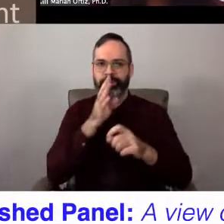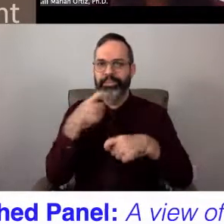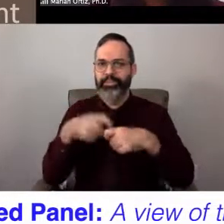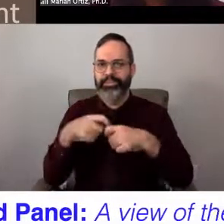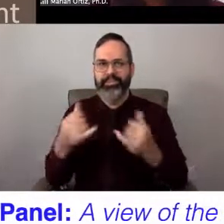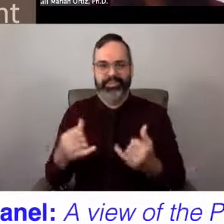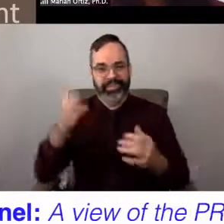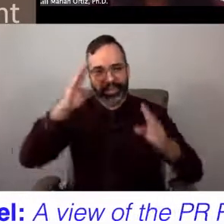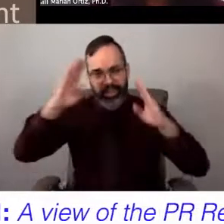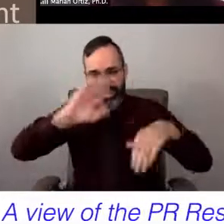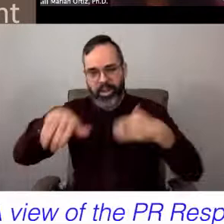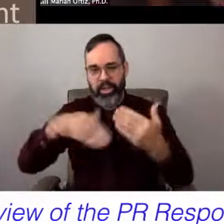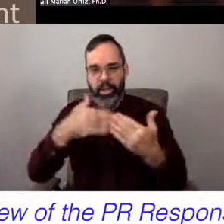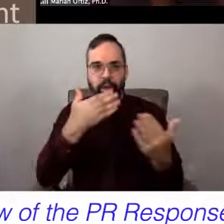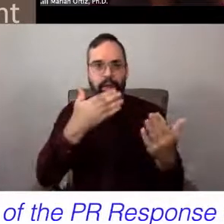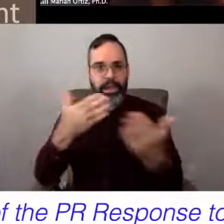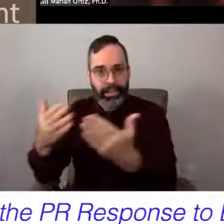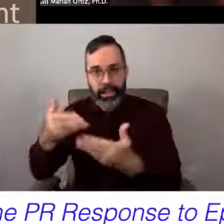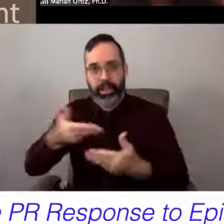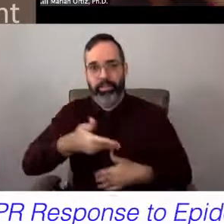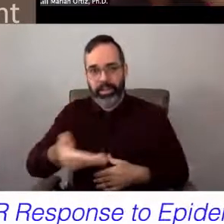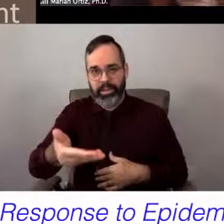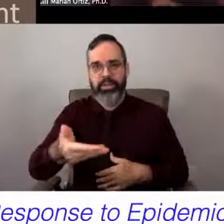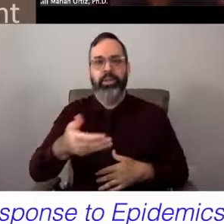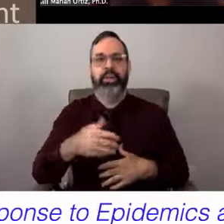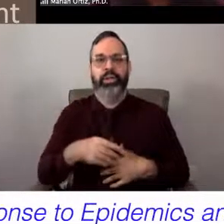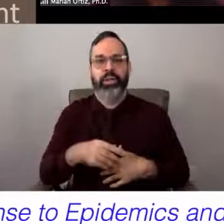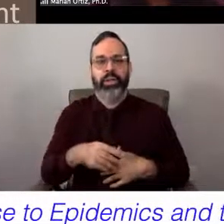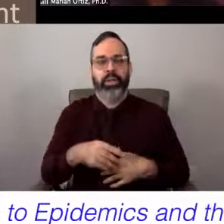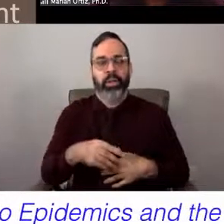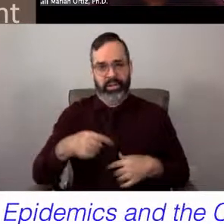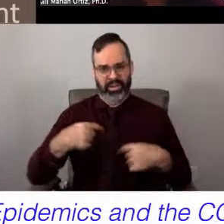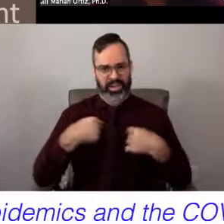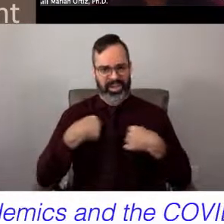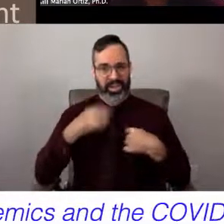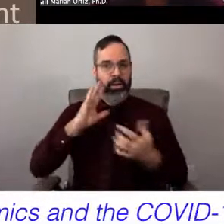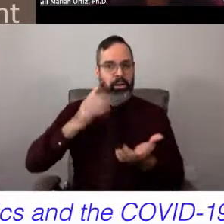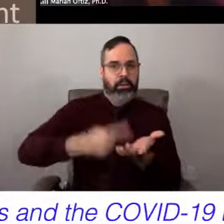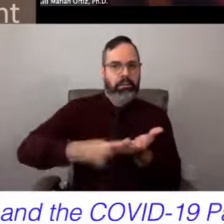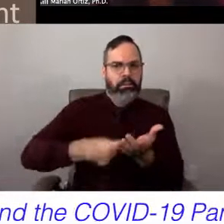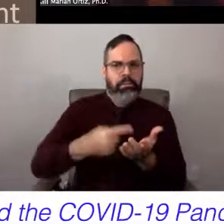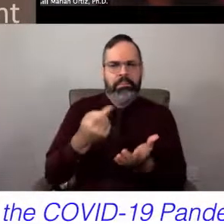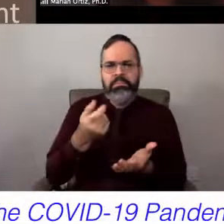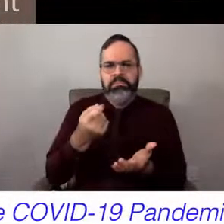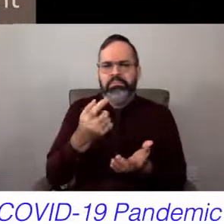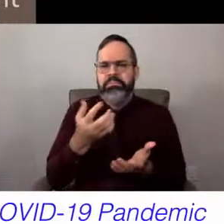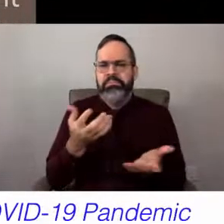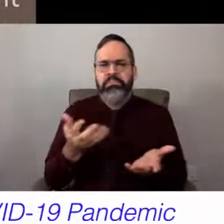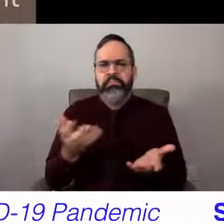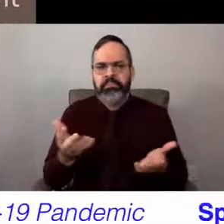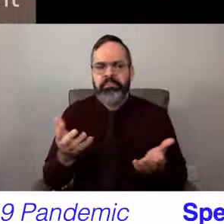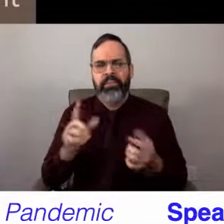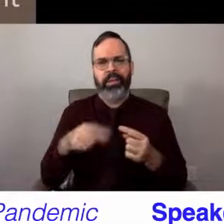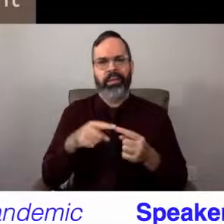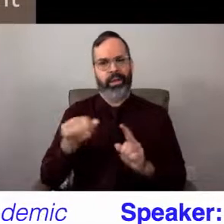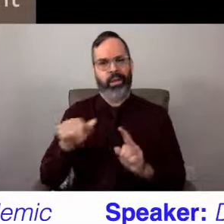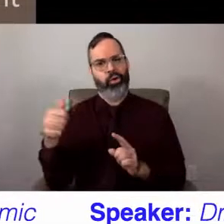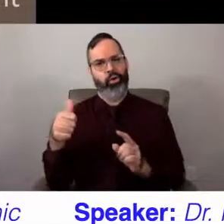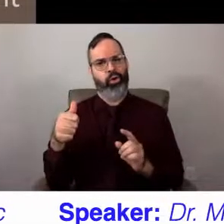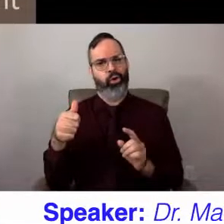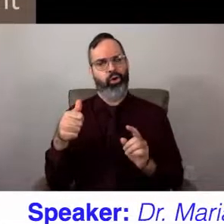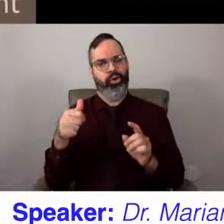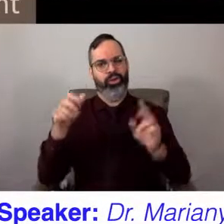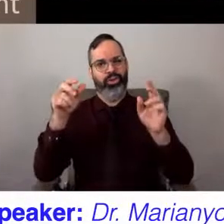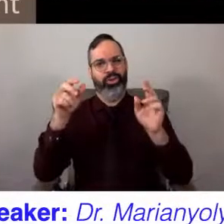todos, gracias por la invitación. Yo voy a estar hablando un poquito de otro tipo de epidemia,